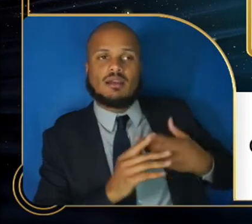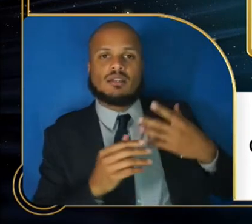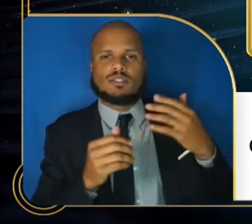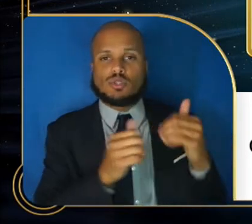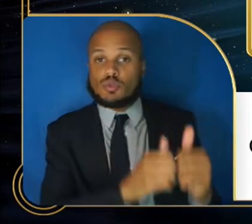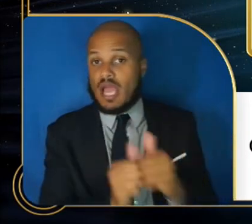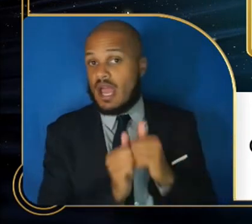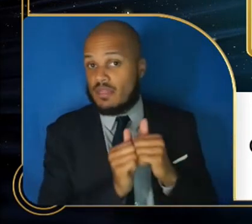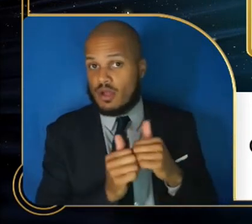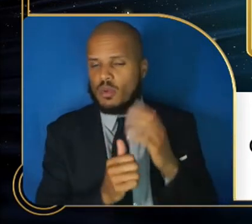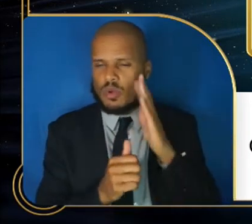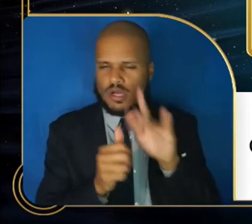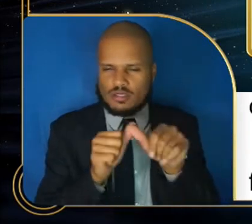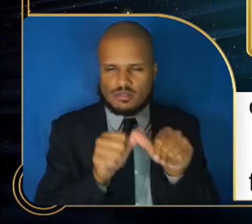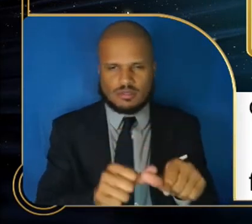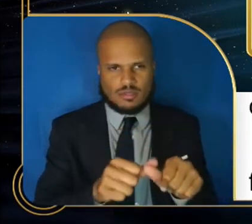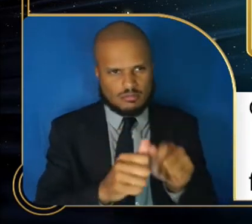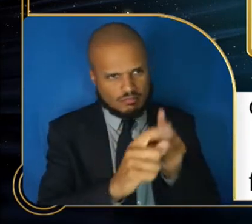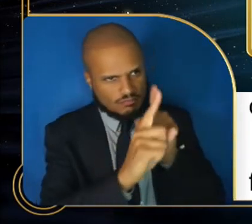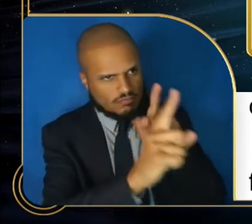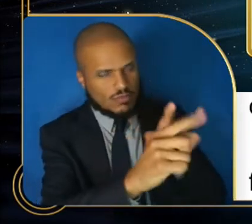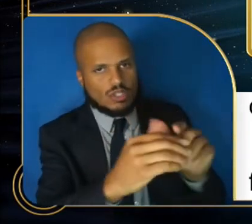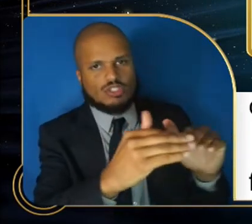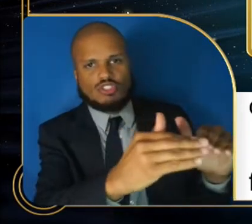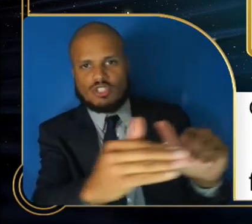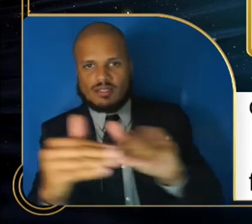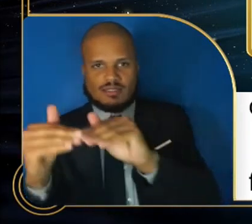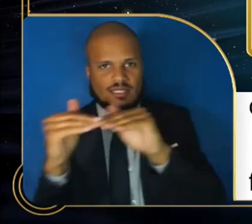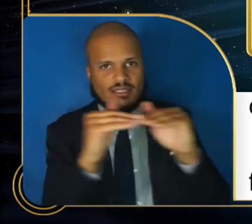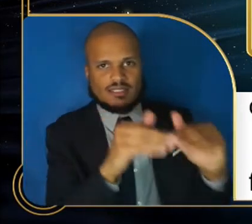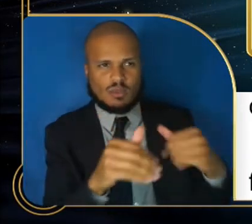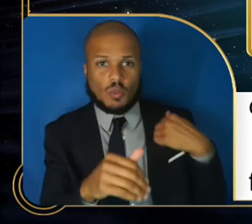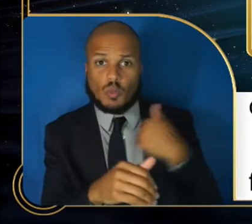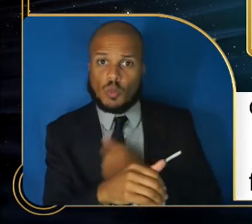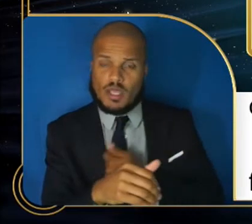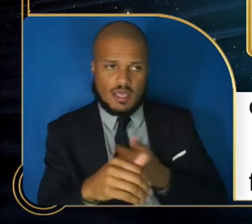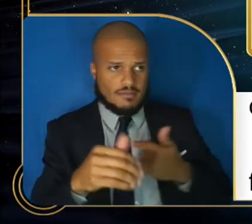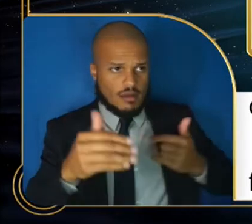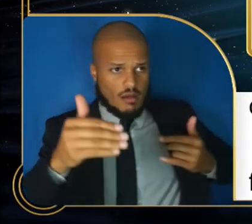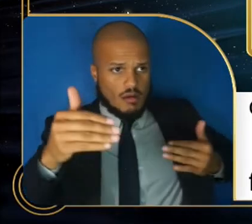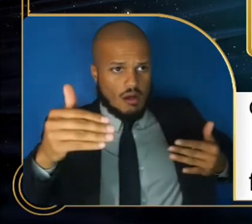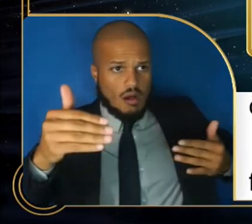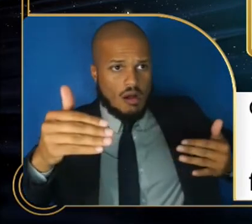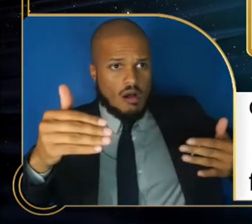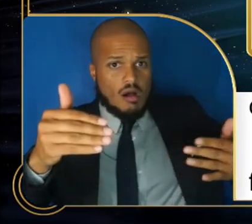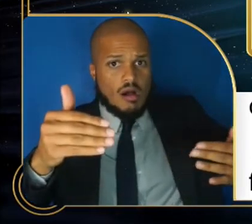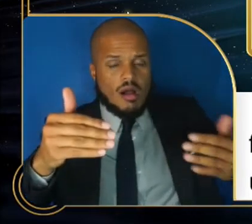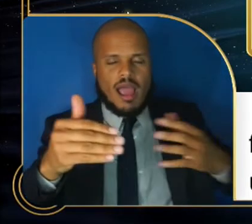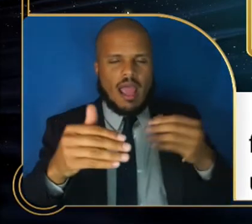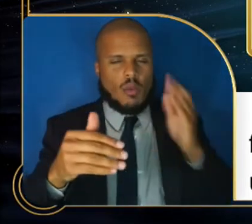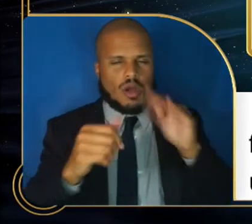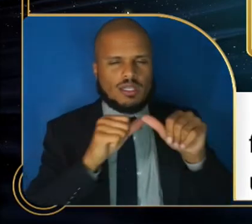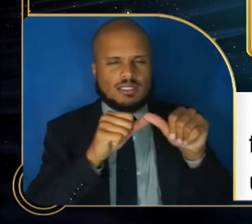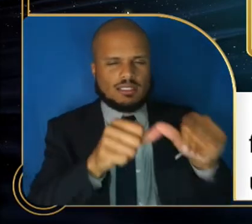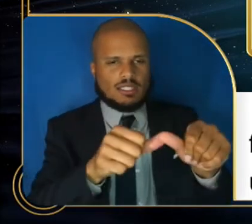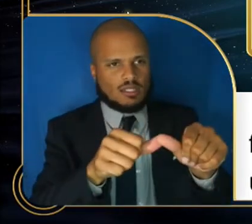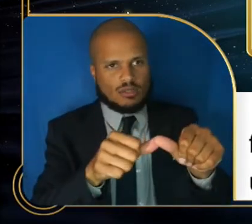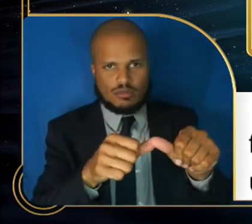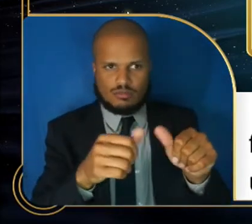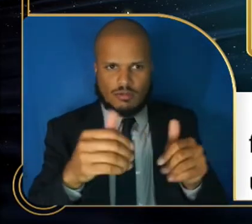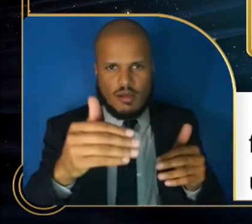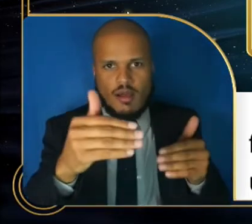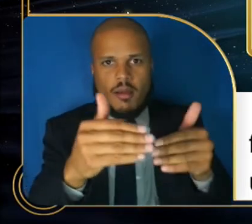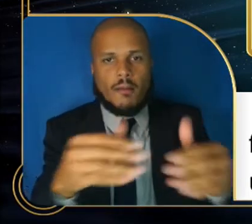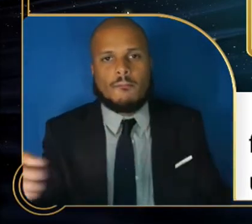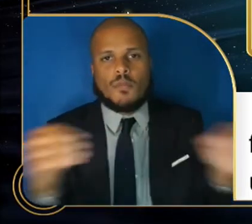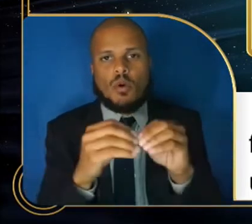for justice that has brought us this far and will take us even further. And